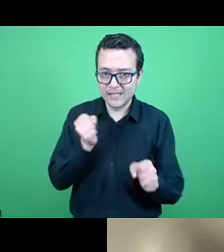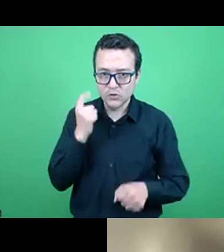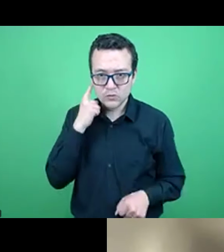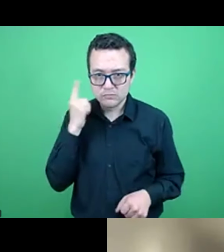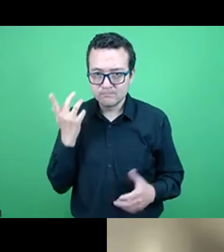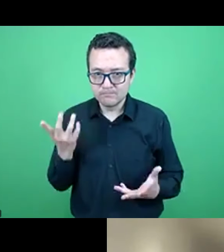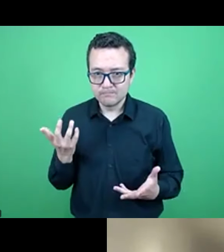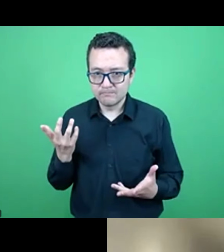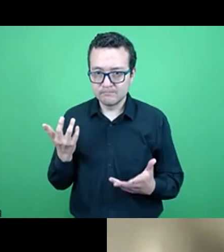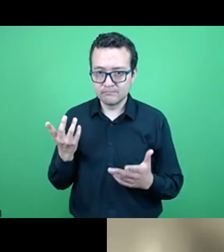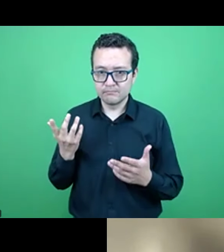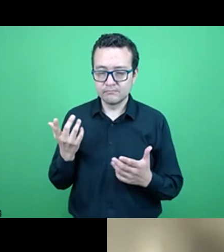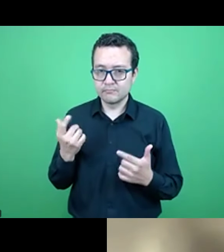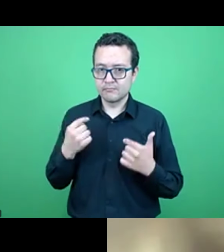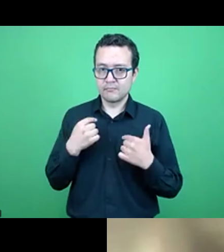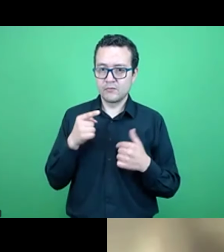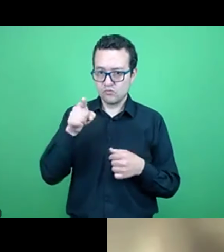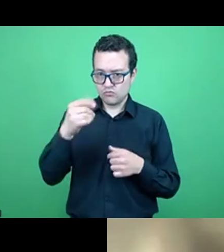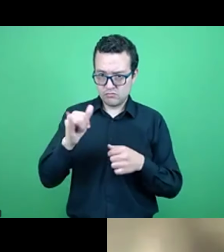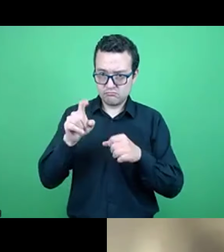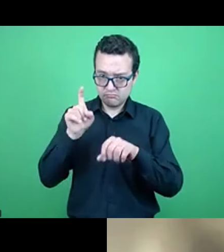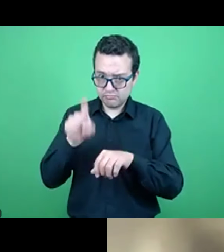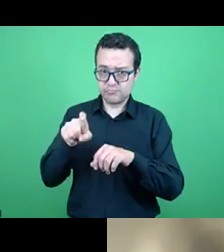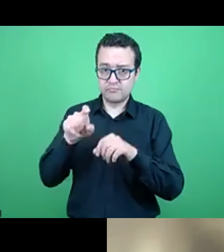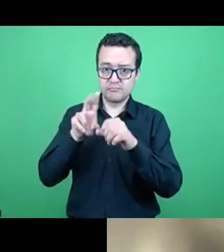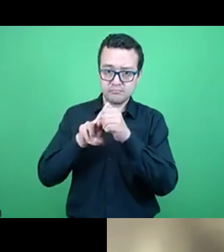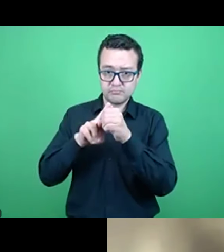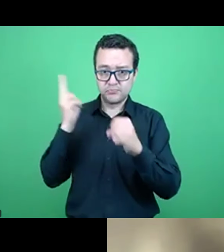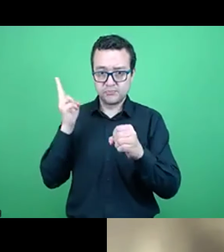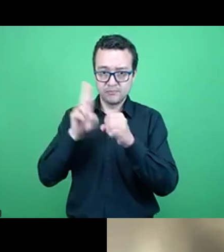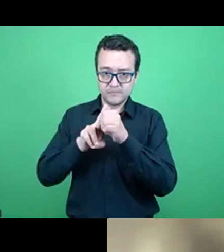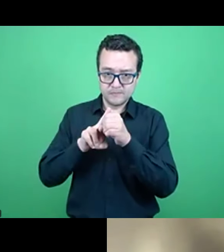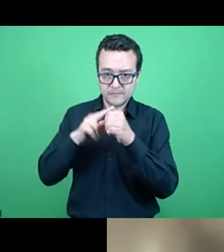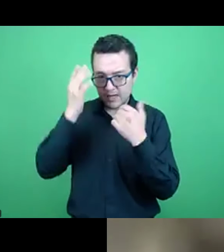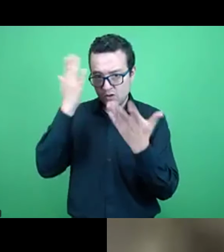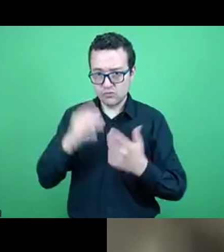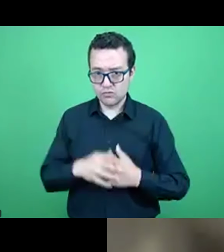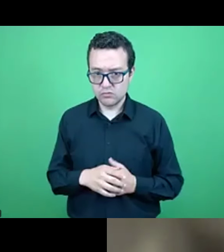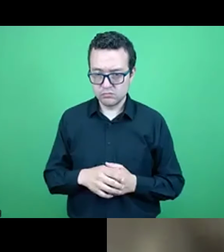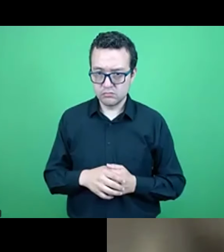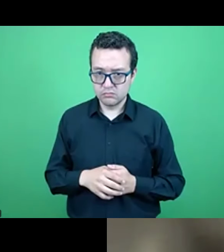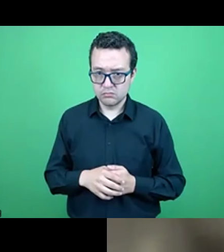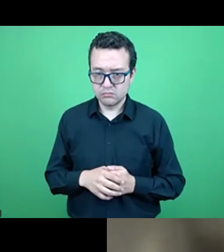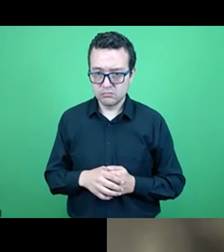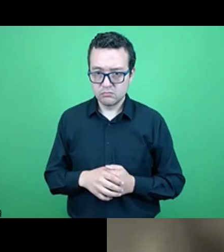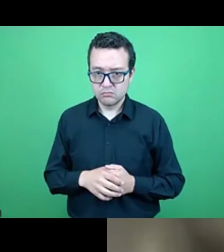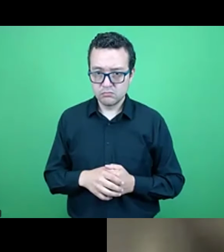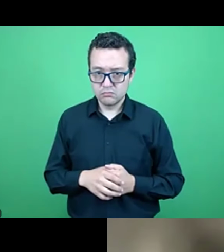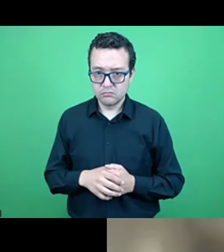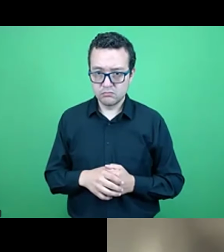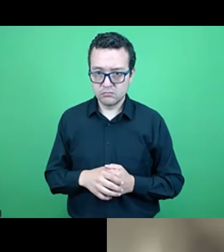open your mic. The mic is on for Antonio, but we cannot hear Okay. him. Antonio, we cannot hear you.